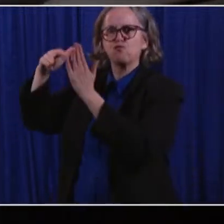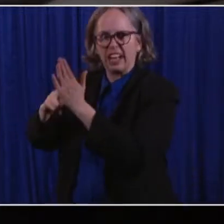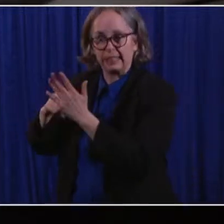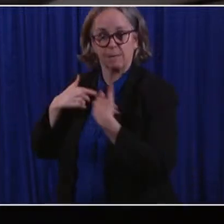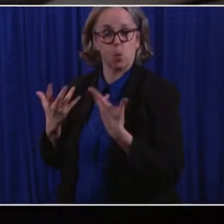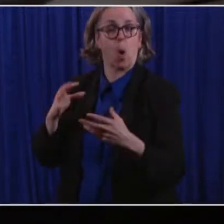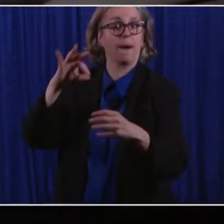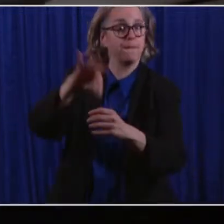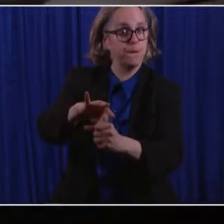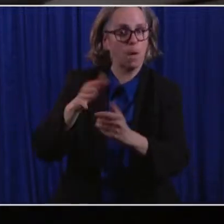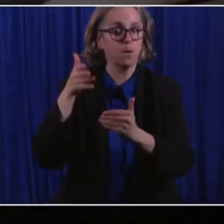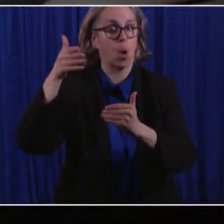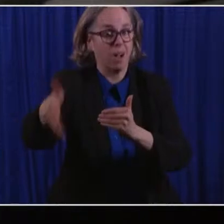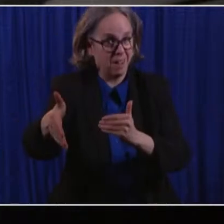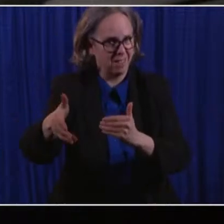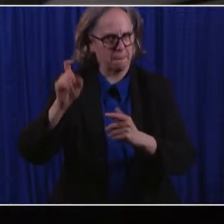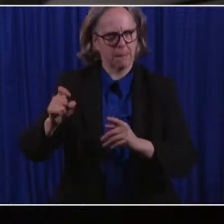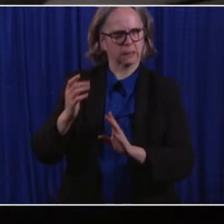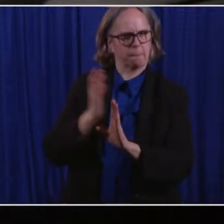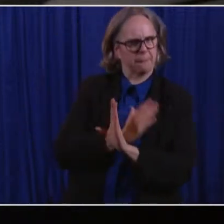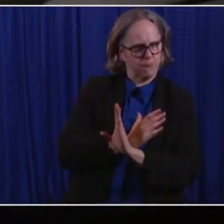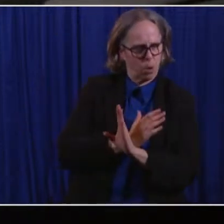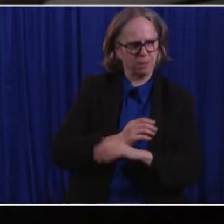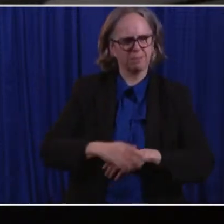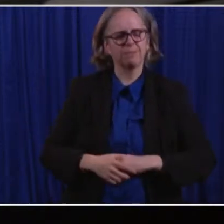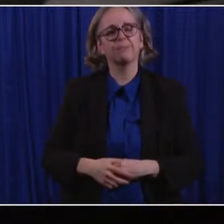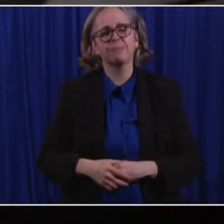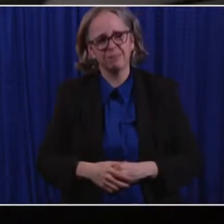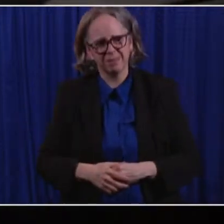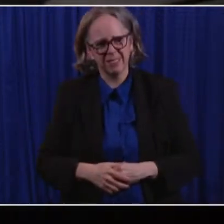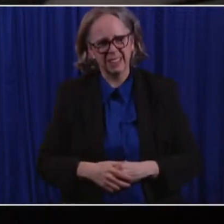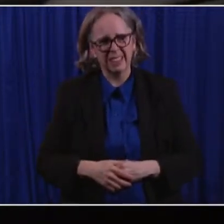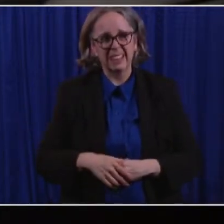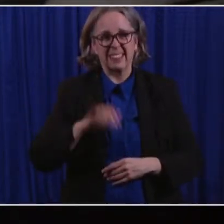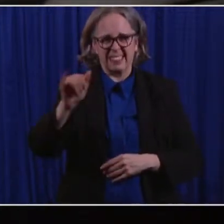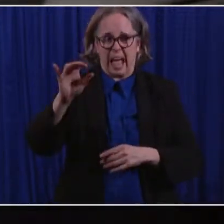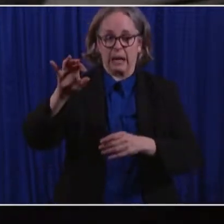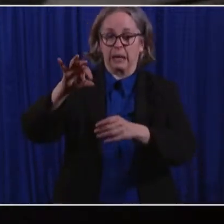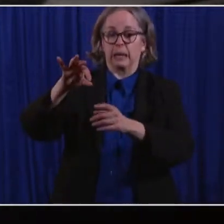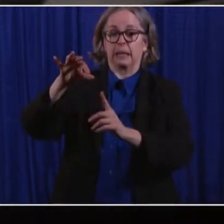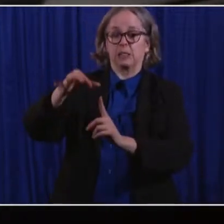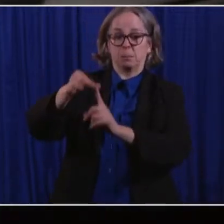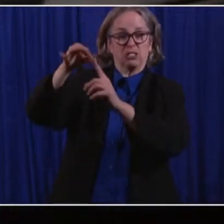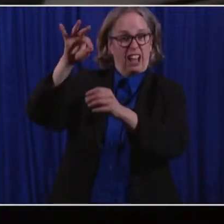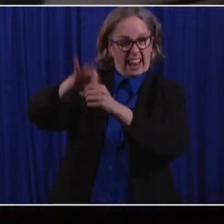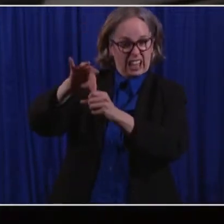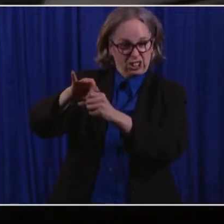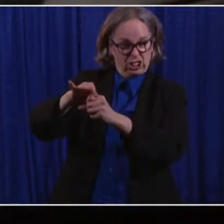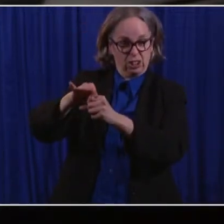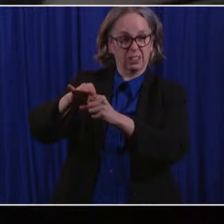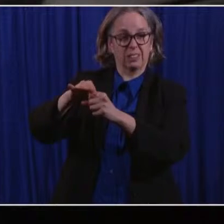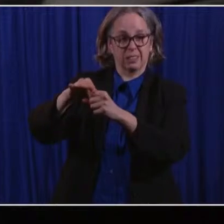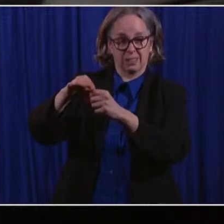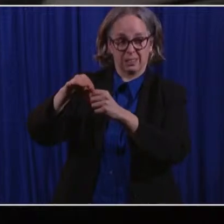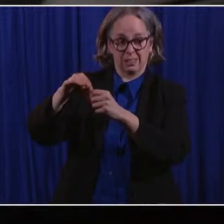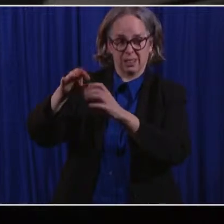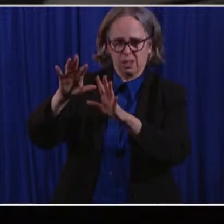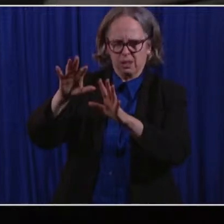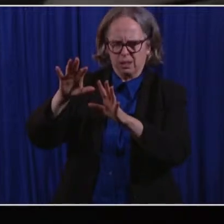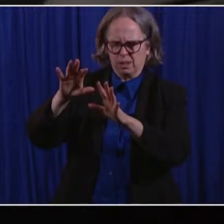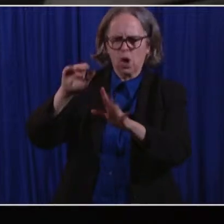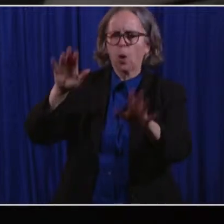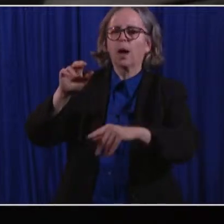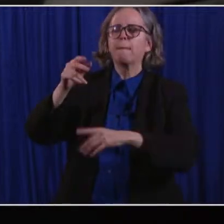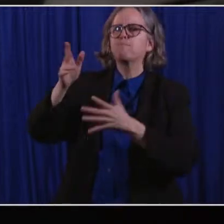special election for the congressional primary will occur on August 3rd. And then the general election will